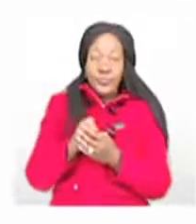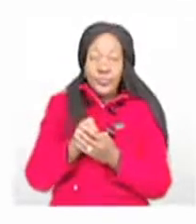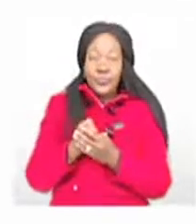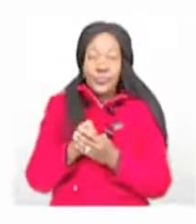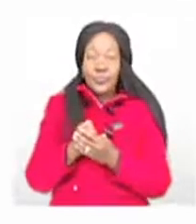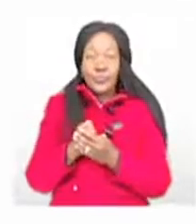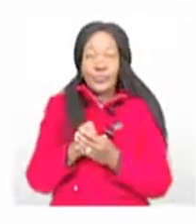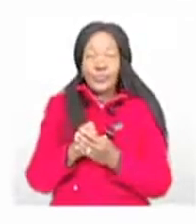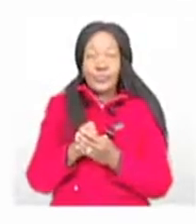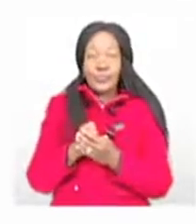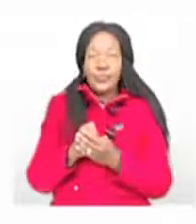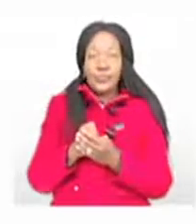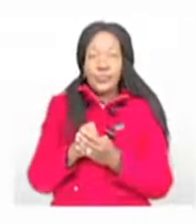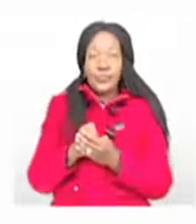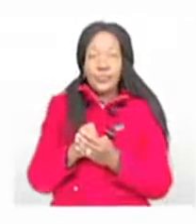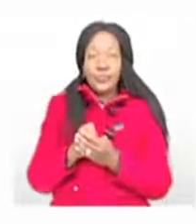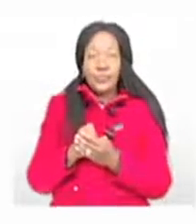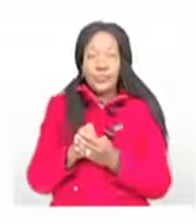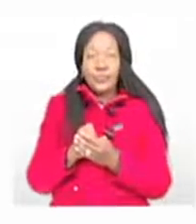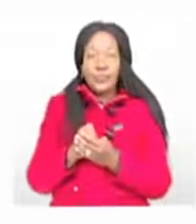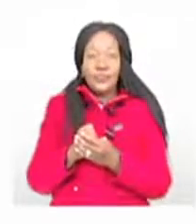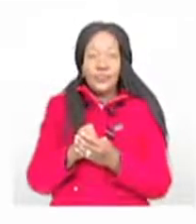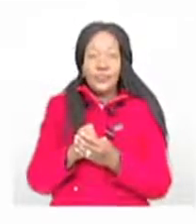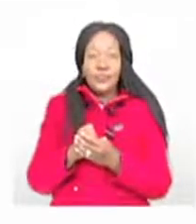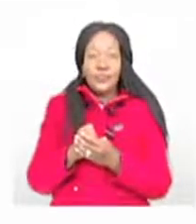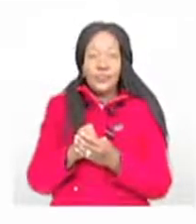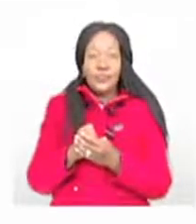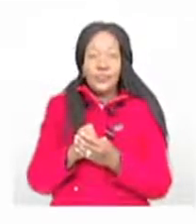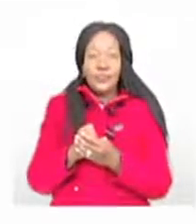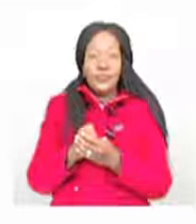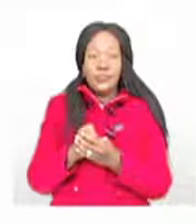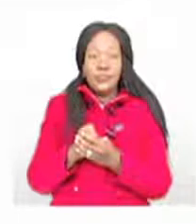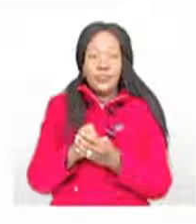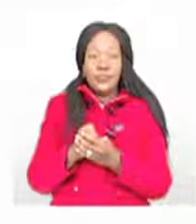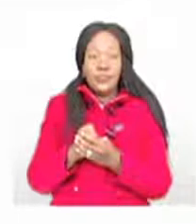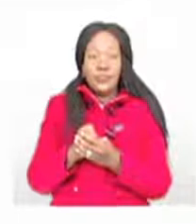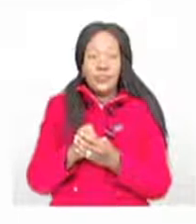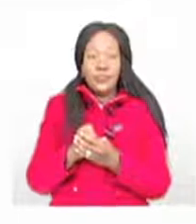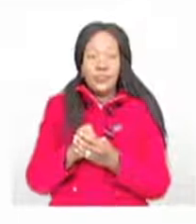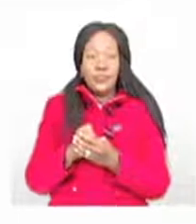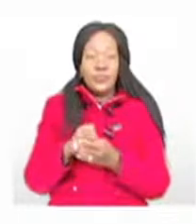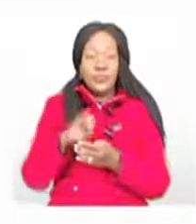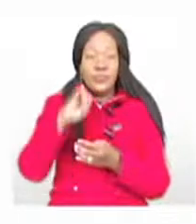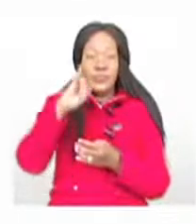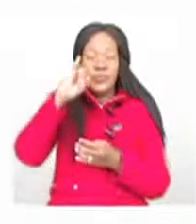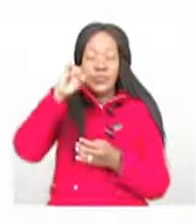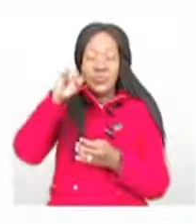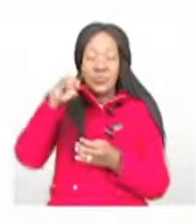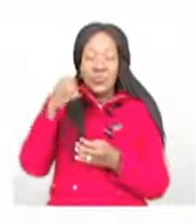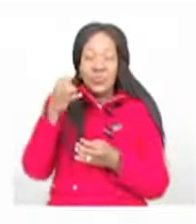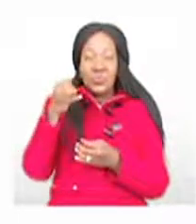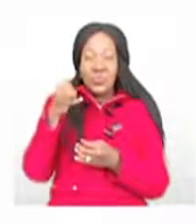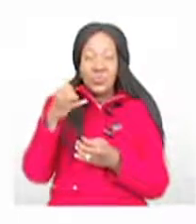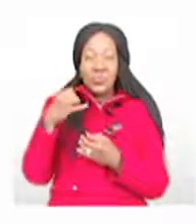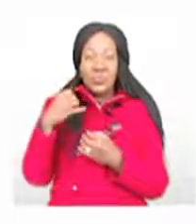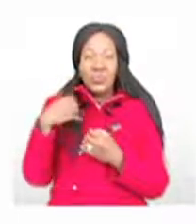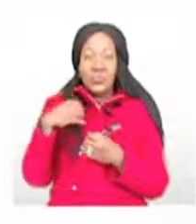in jug, jam, juice,